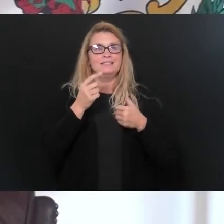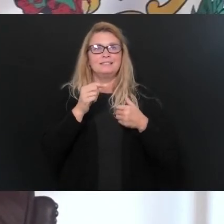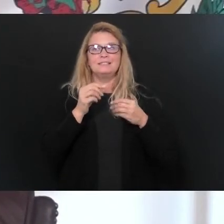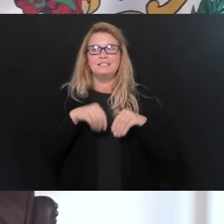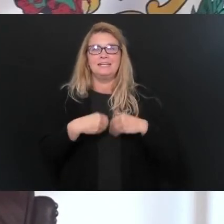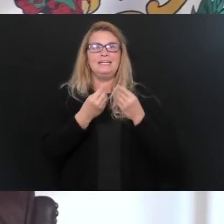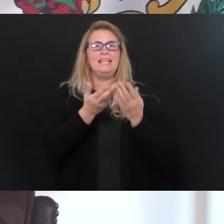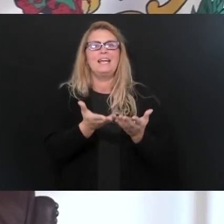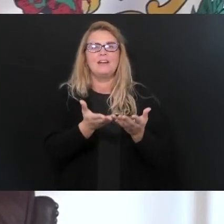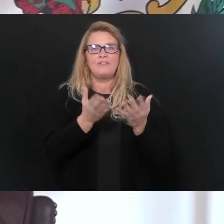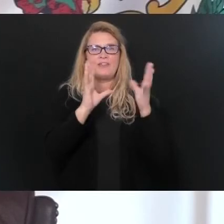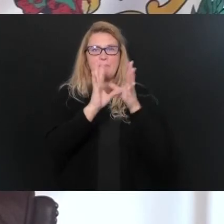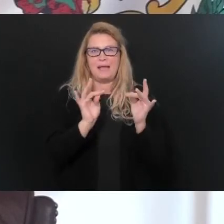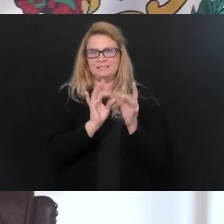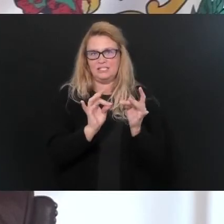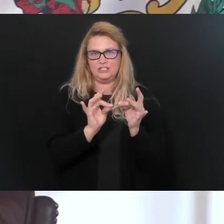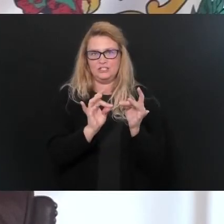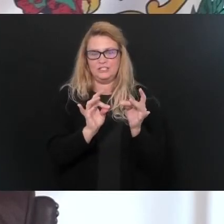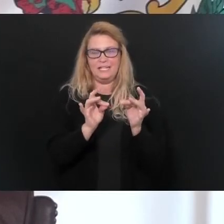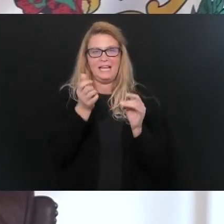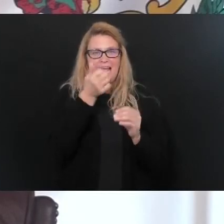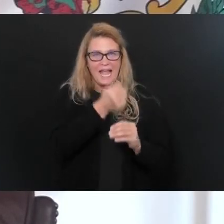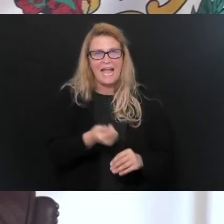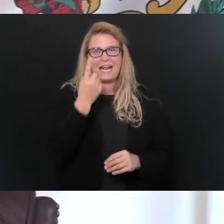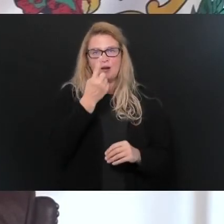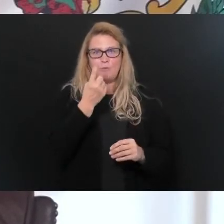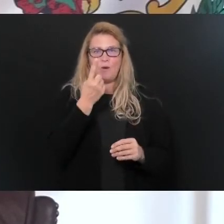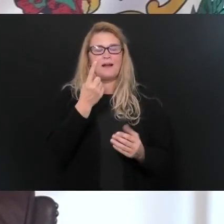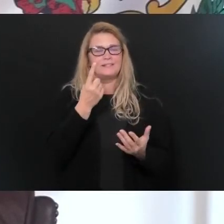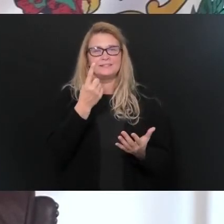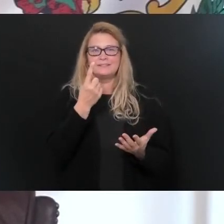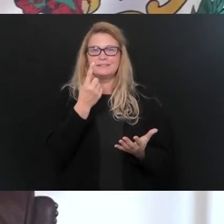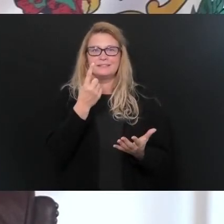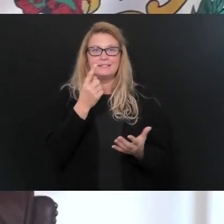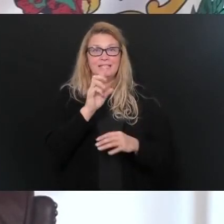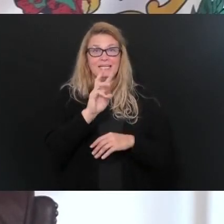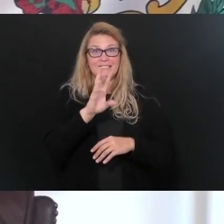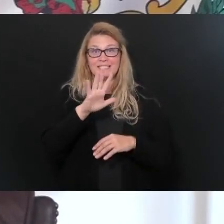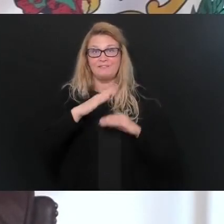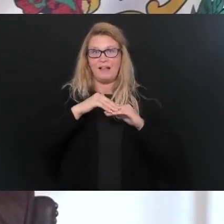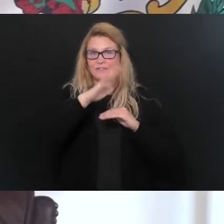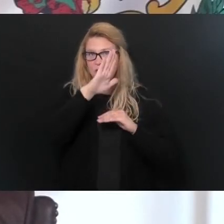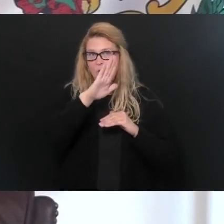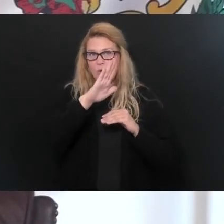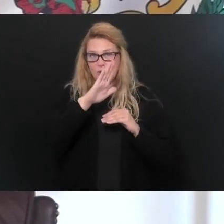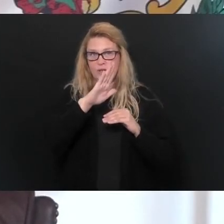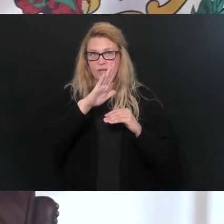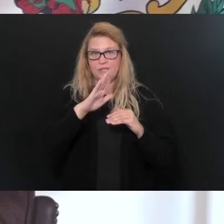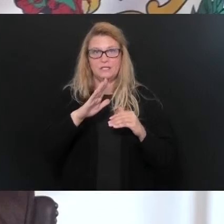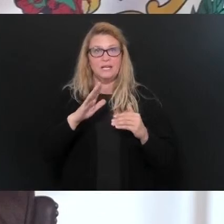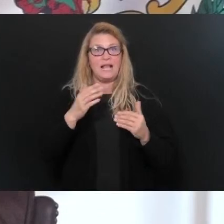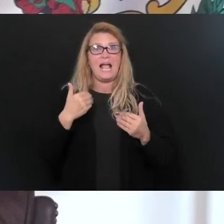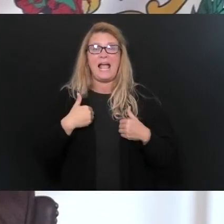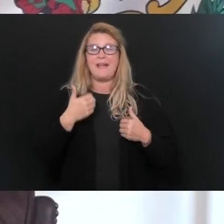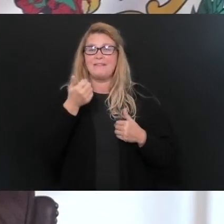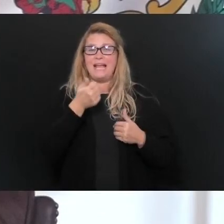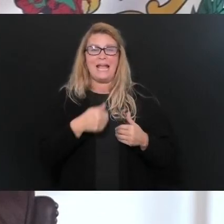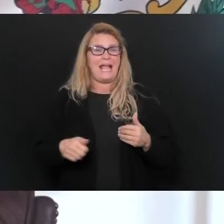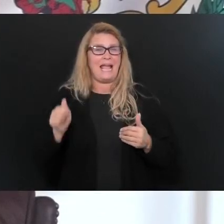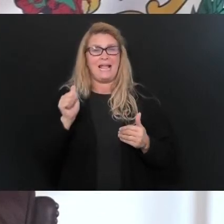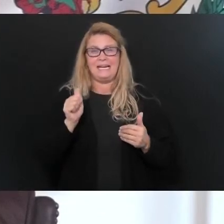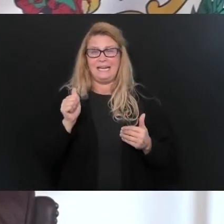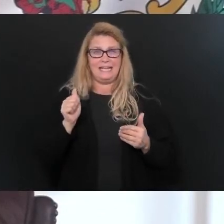anything, anybody that really, truly is 65 and older, that has any symptom